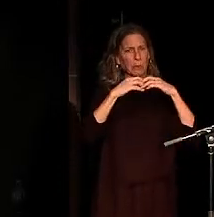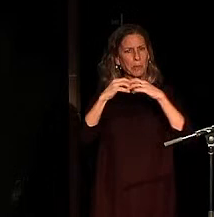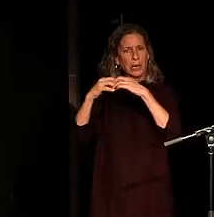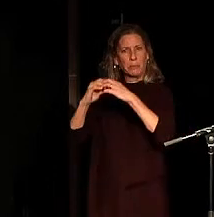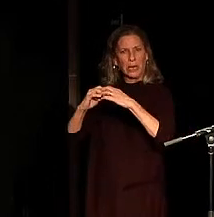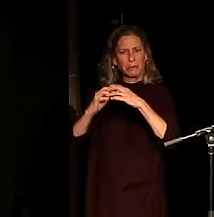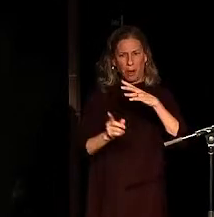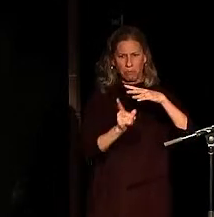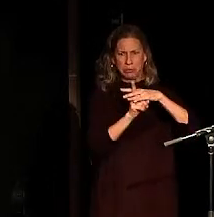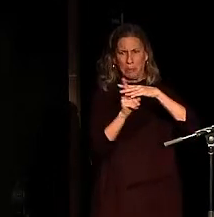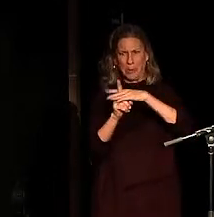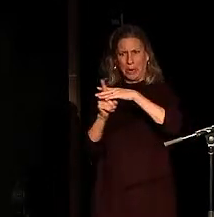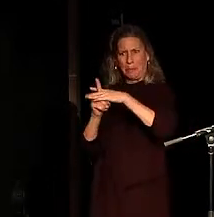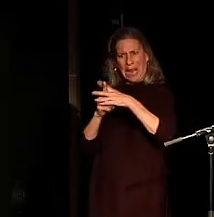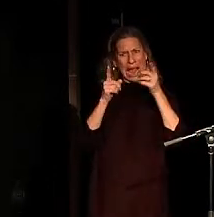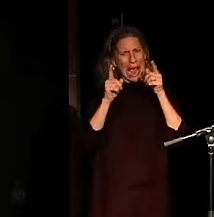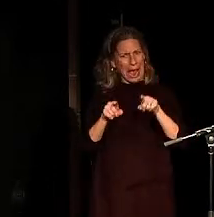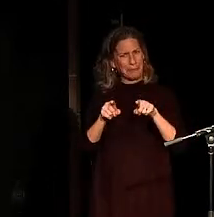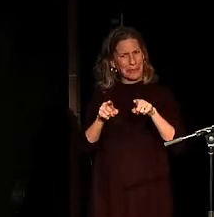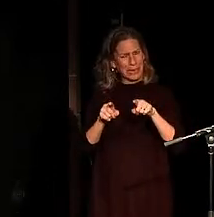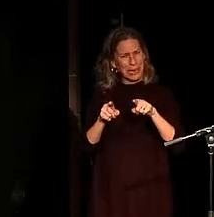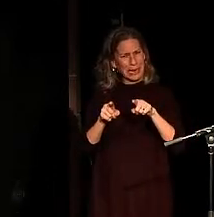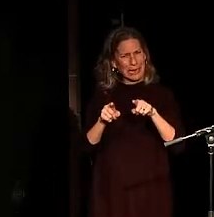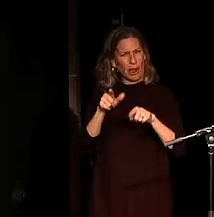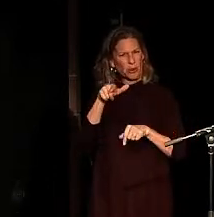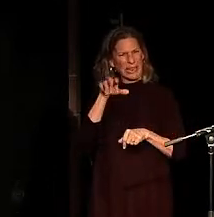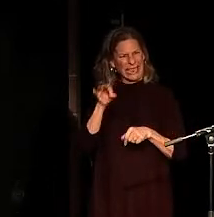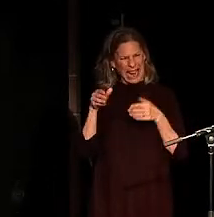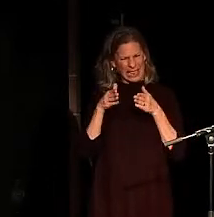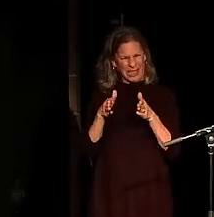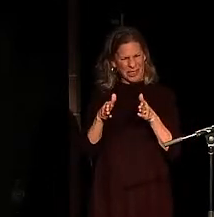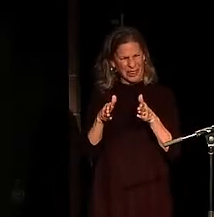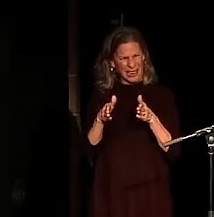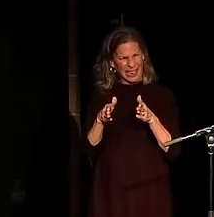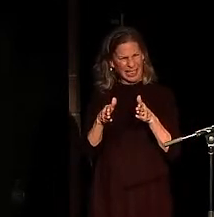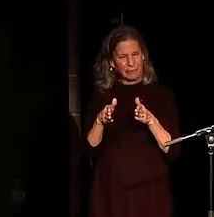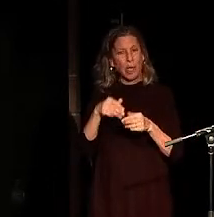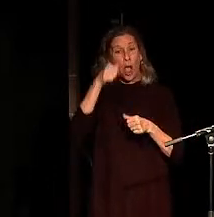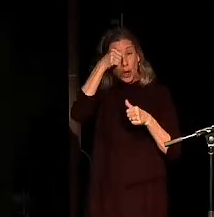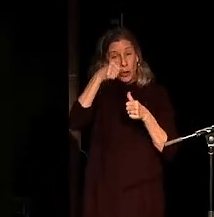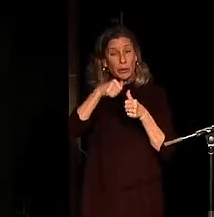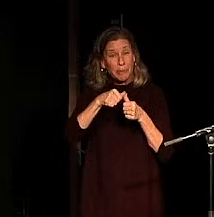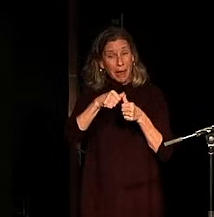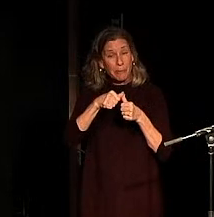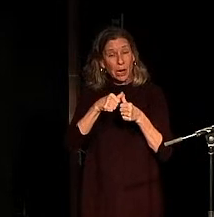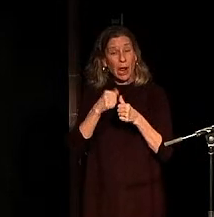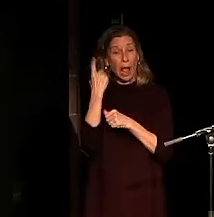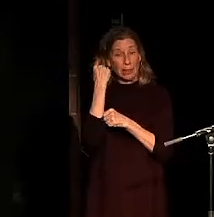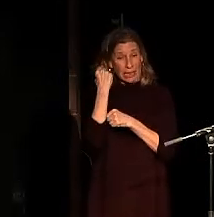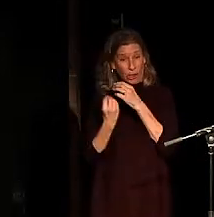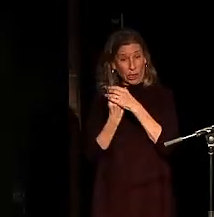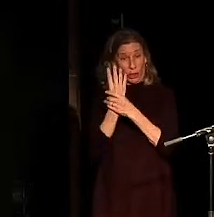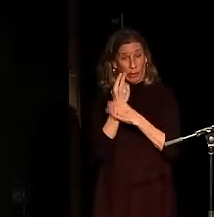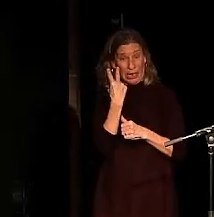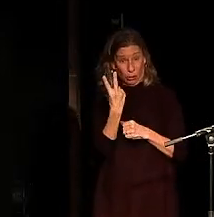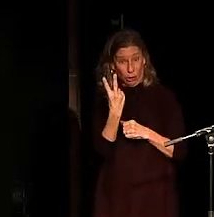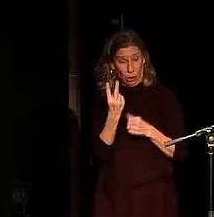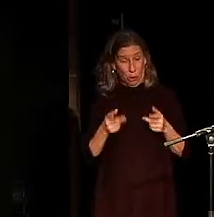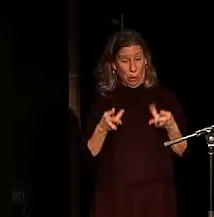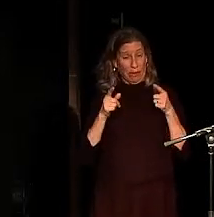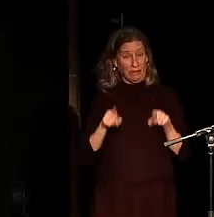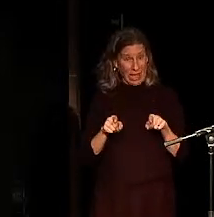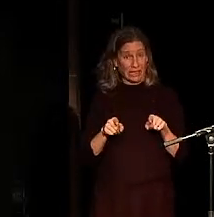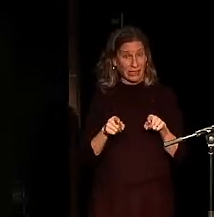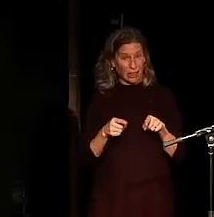these pop-up plaza events over on 29th Street? So as you remember, last spring we had two events. One actually was